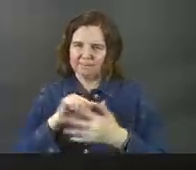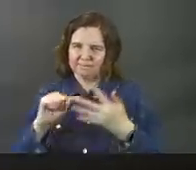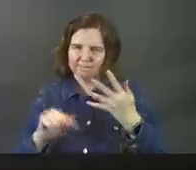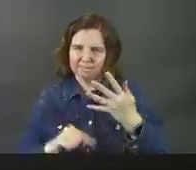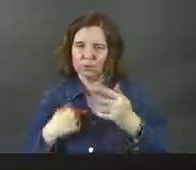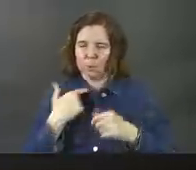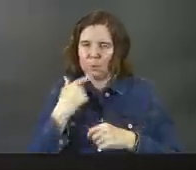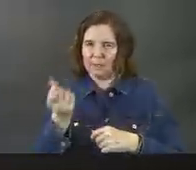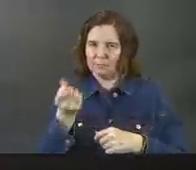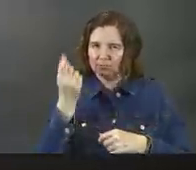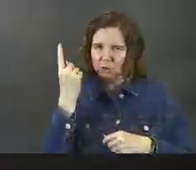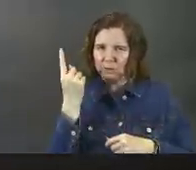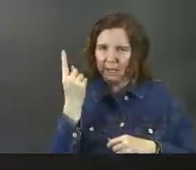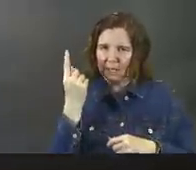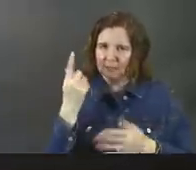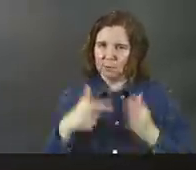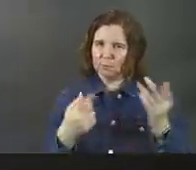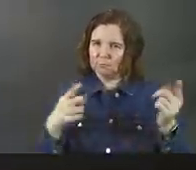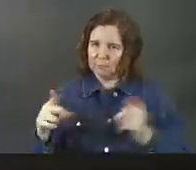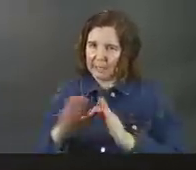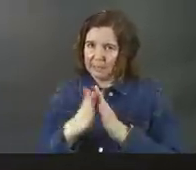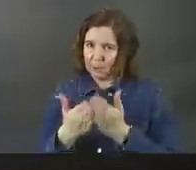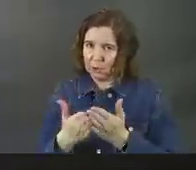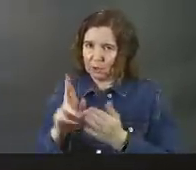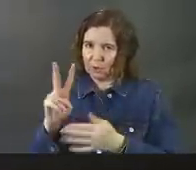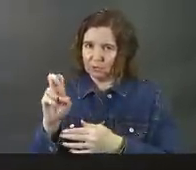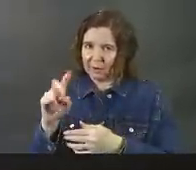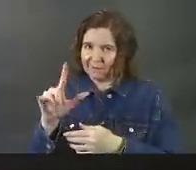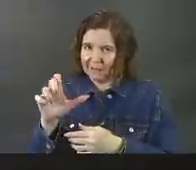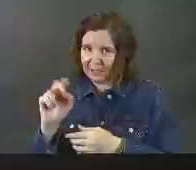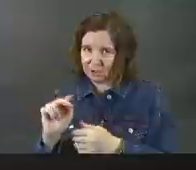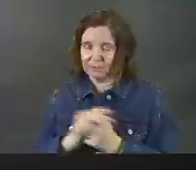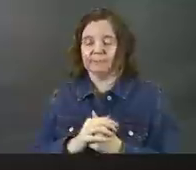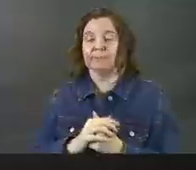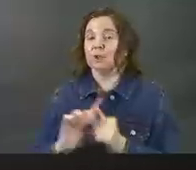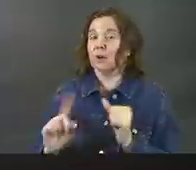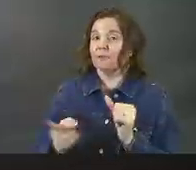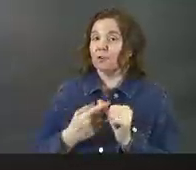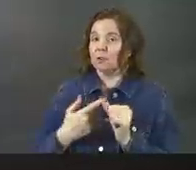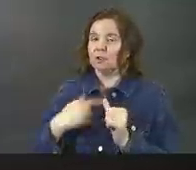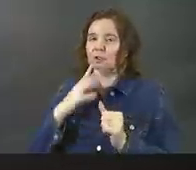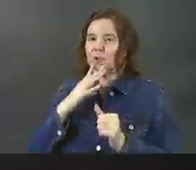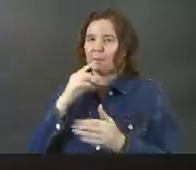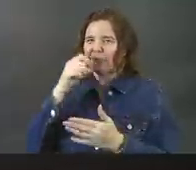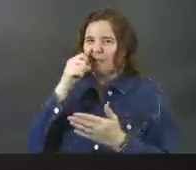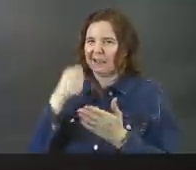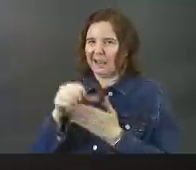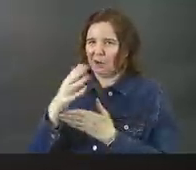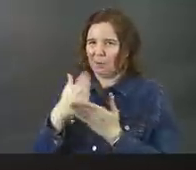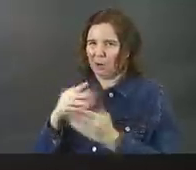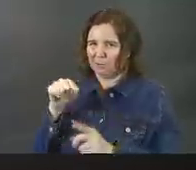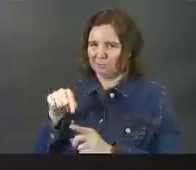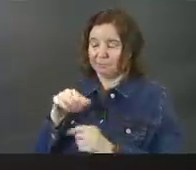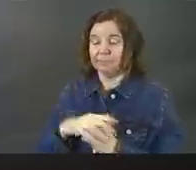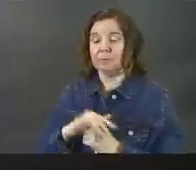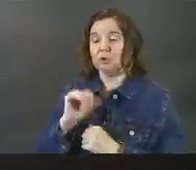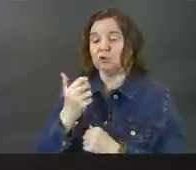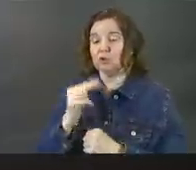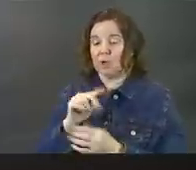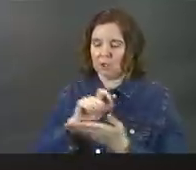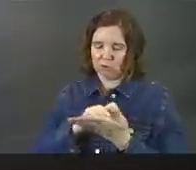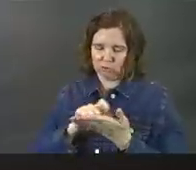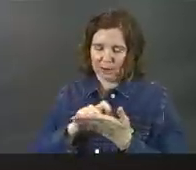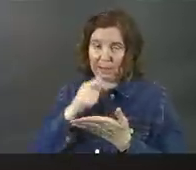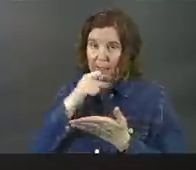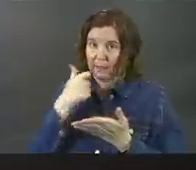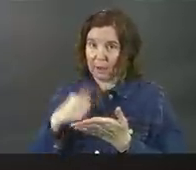stuff so that way we can better understand this book, Revelation. So the first thing, let's talk about the letter aspect of the book. So John, again, he's